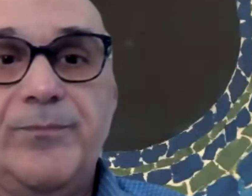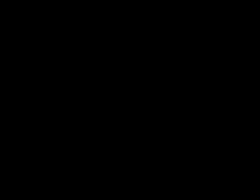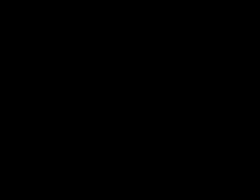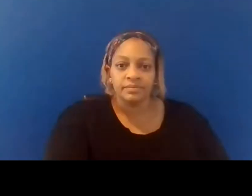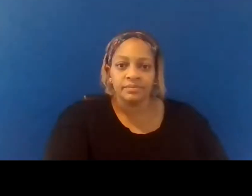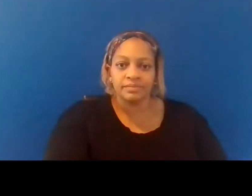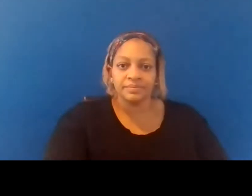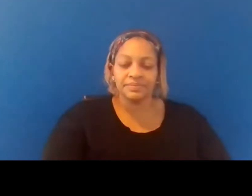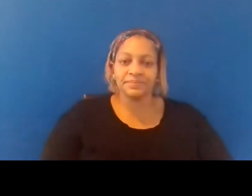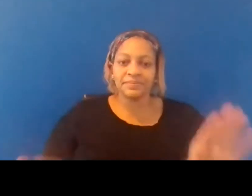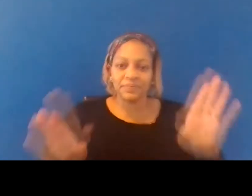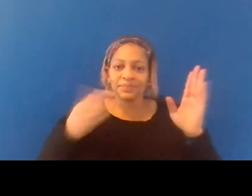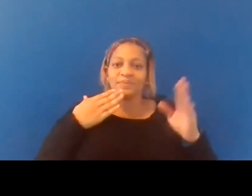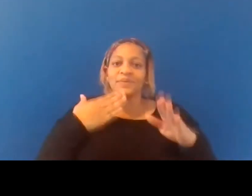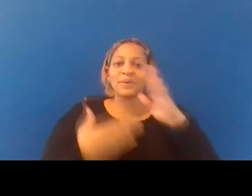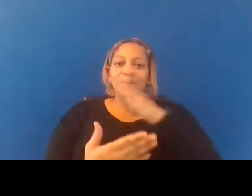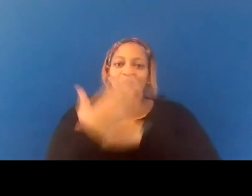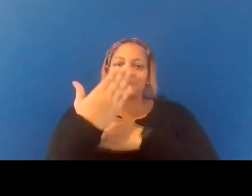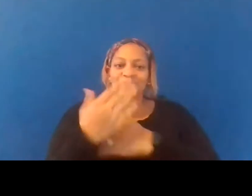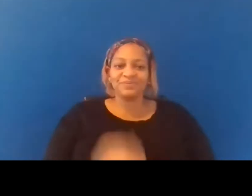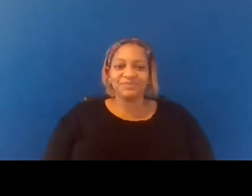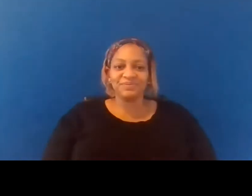Good morning.